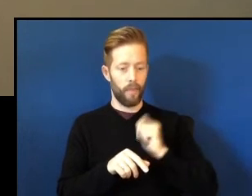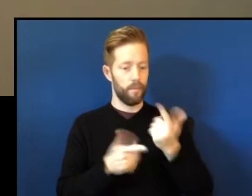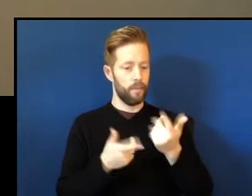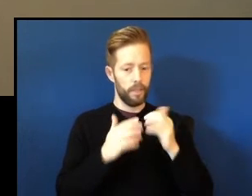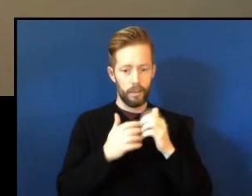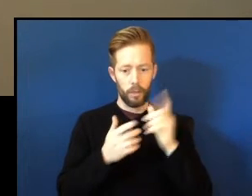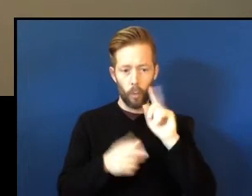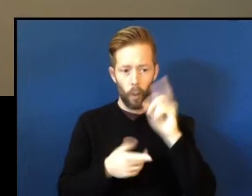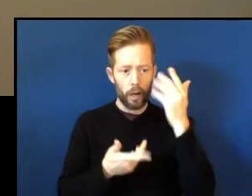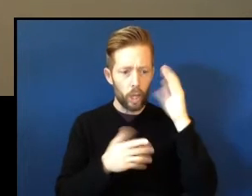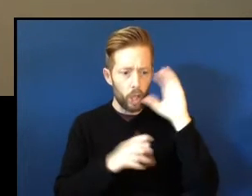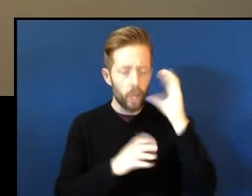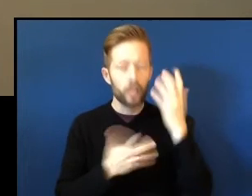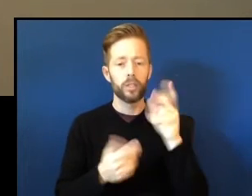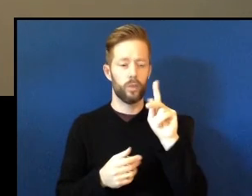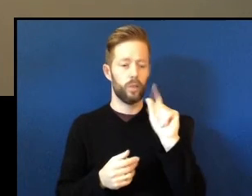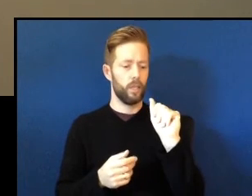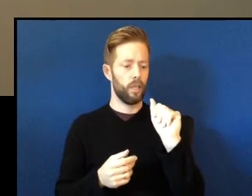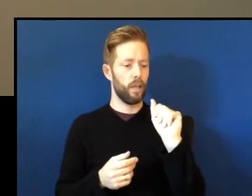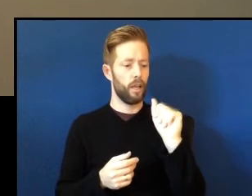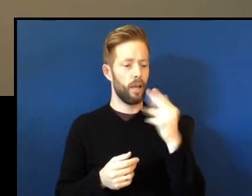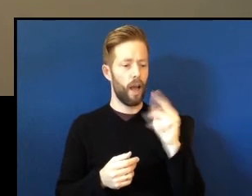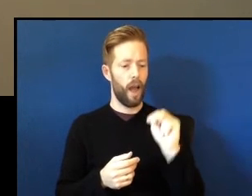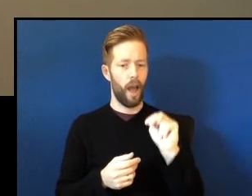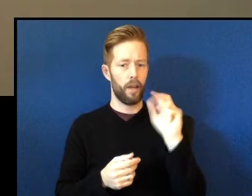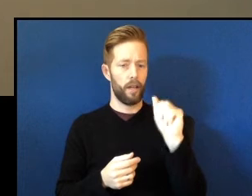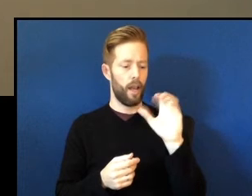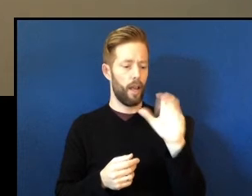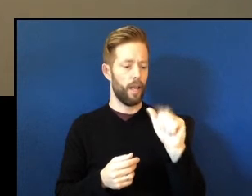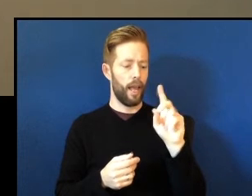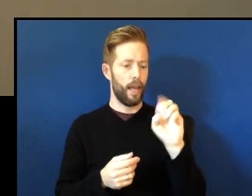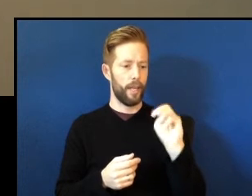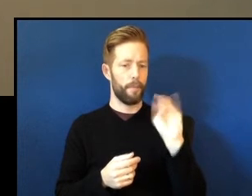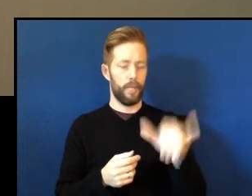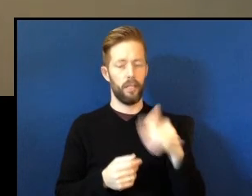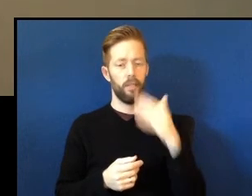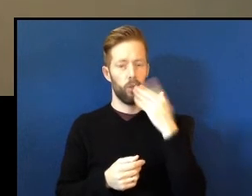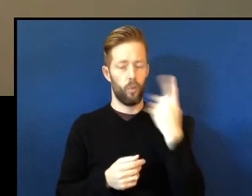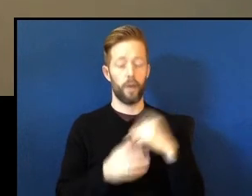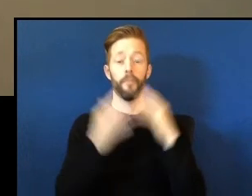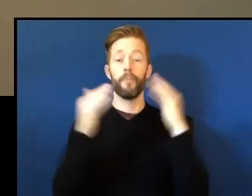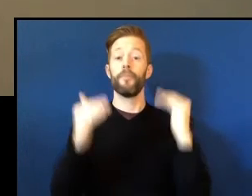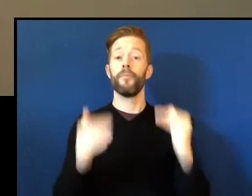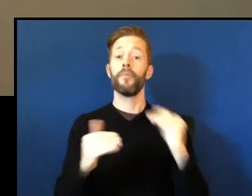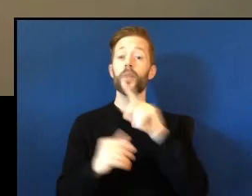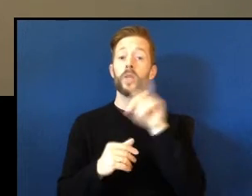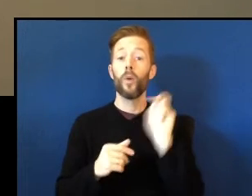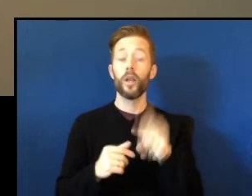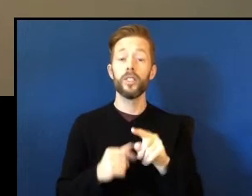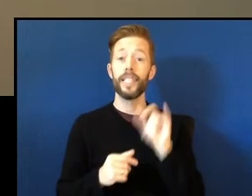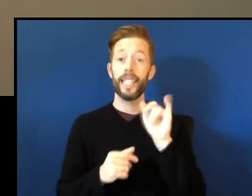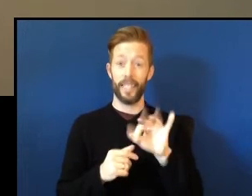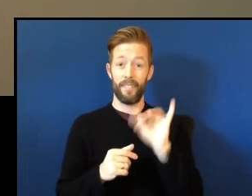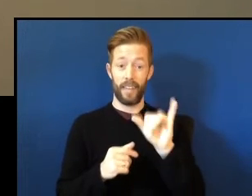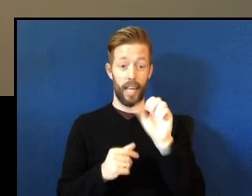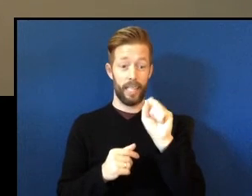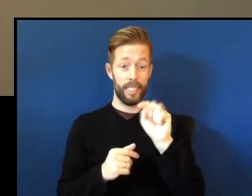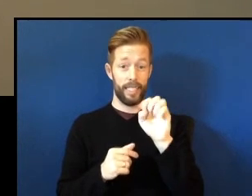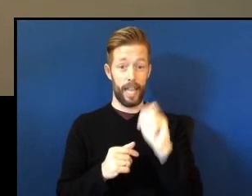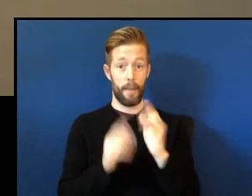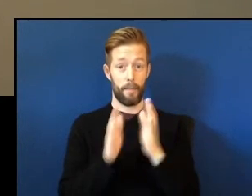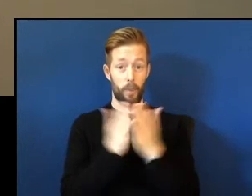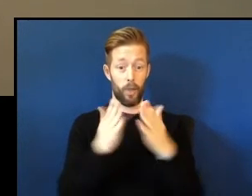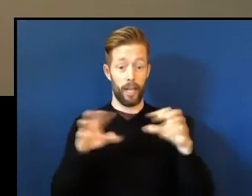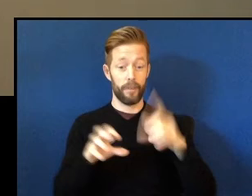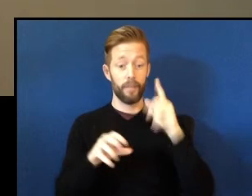know is good. So the Khan Academy was a great recommendation. Our next question is, if the STEM book